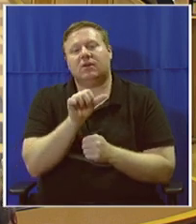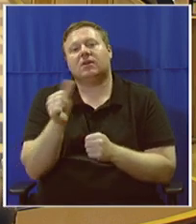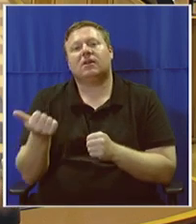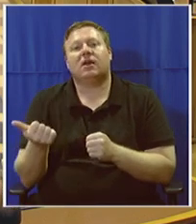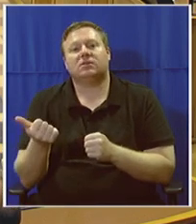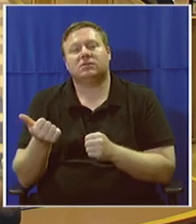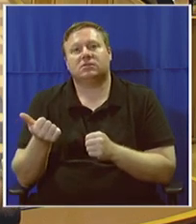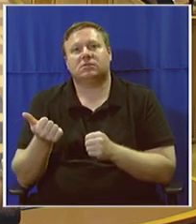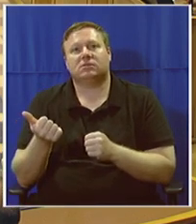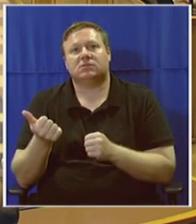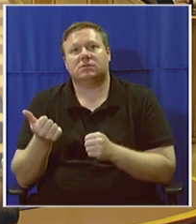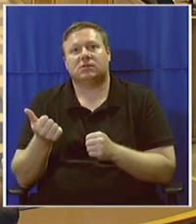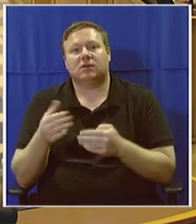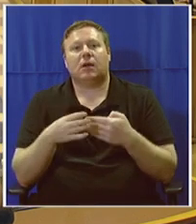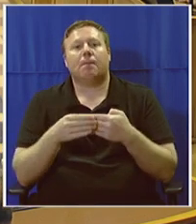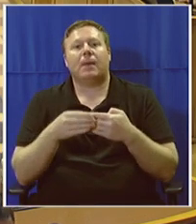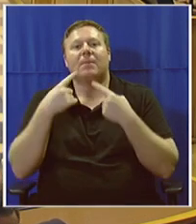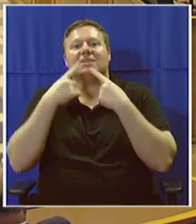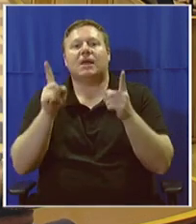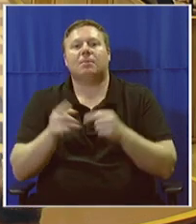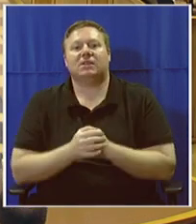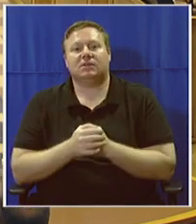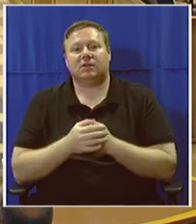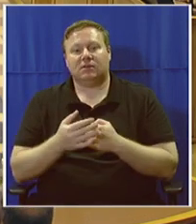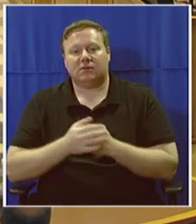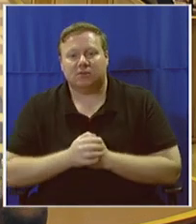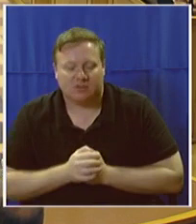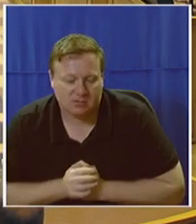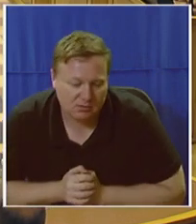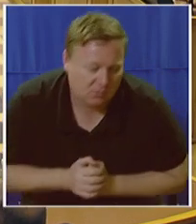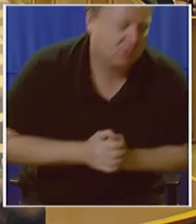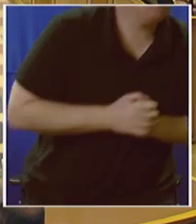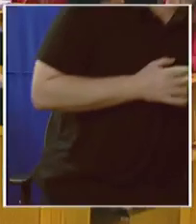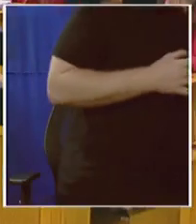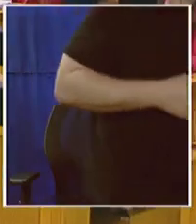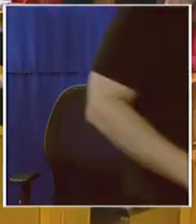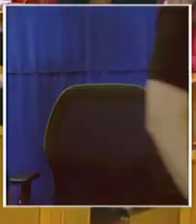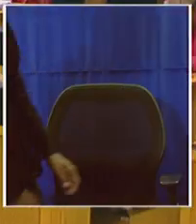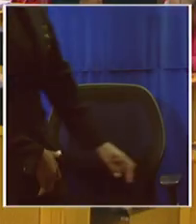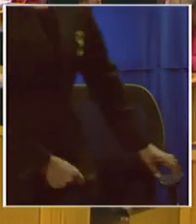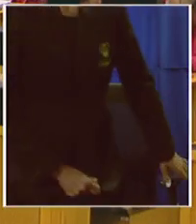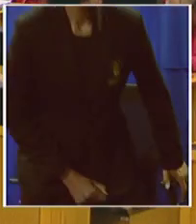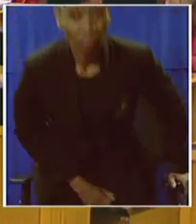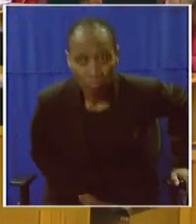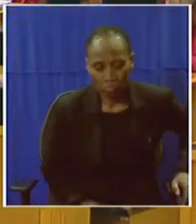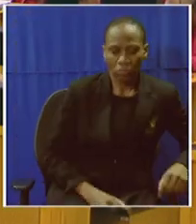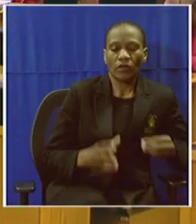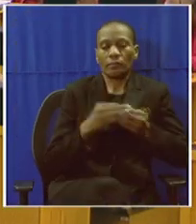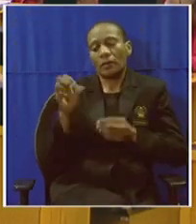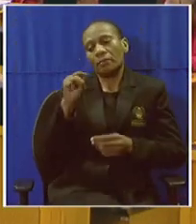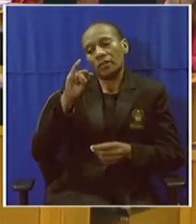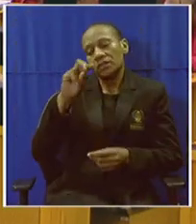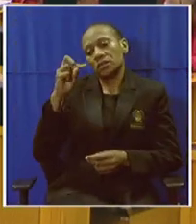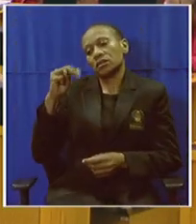paper is member statements. Any member of the Honorable Singh, Honorable, why are you rising?